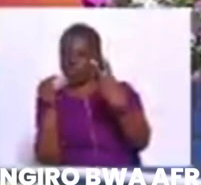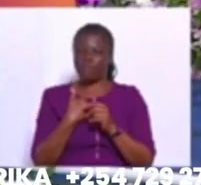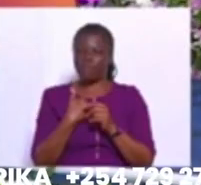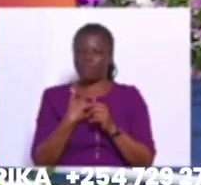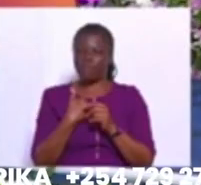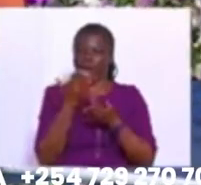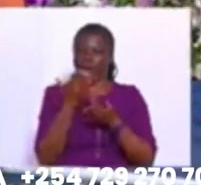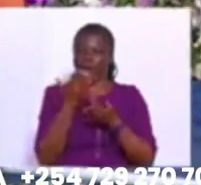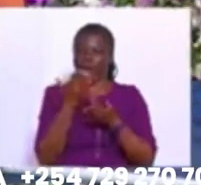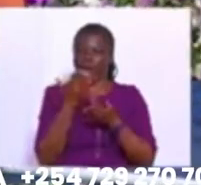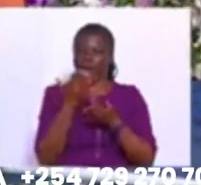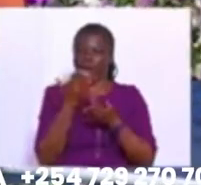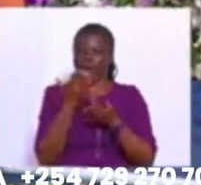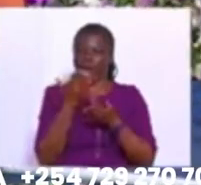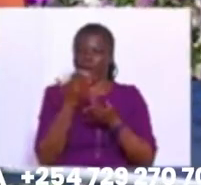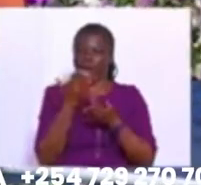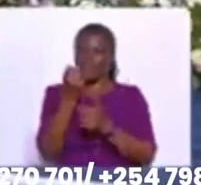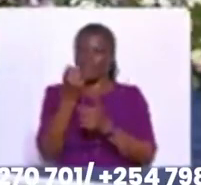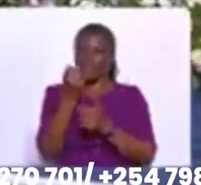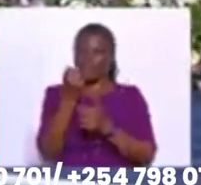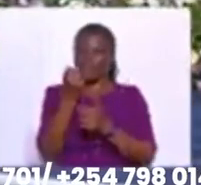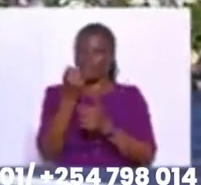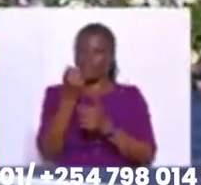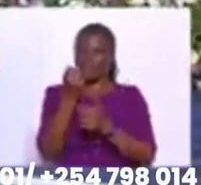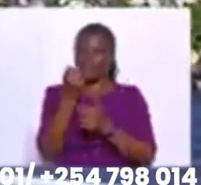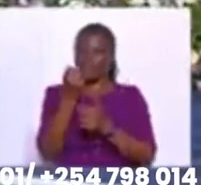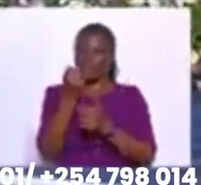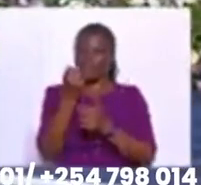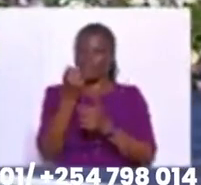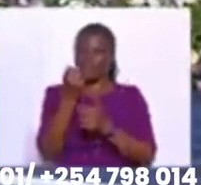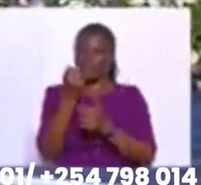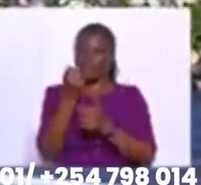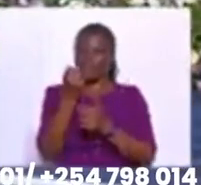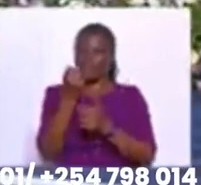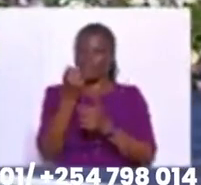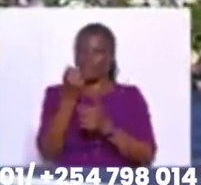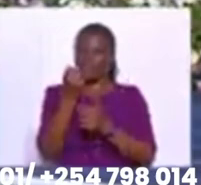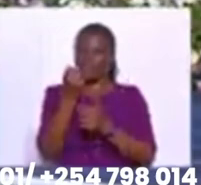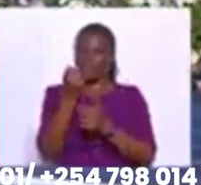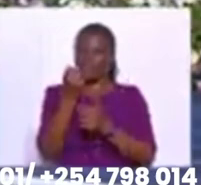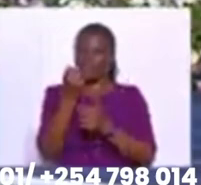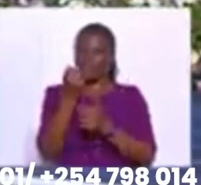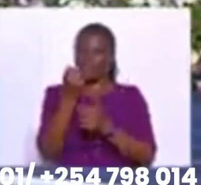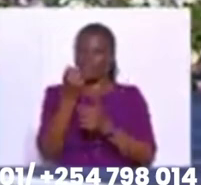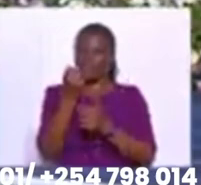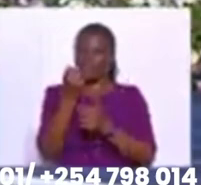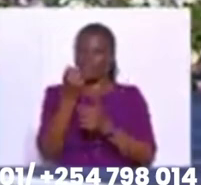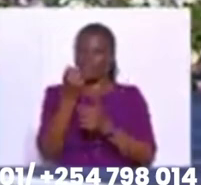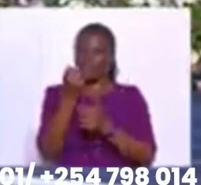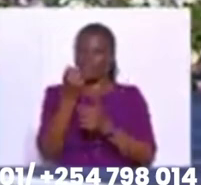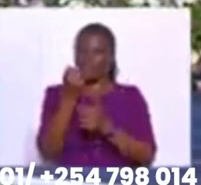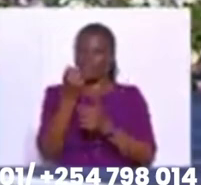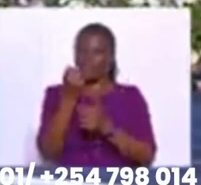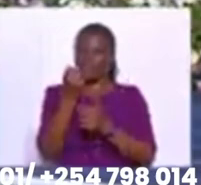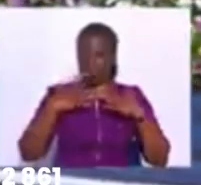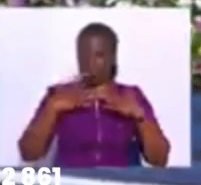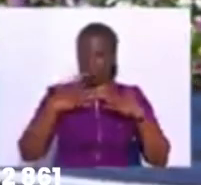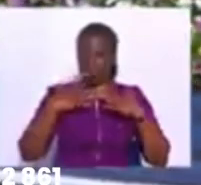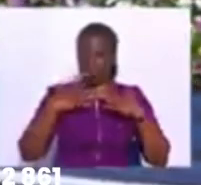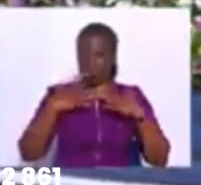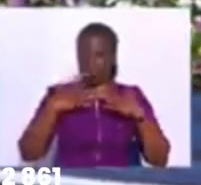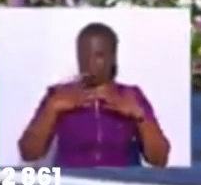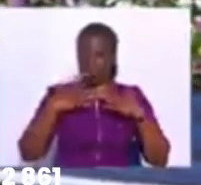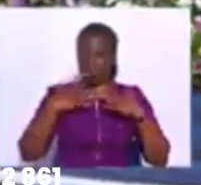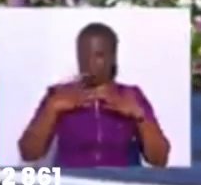average, 50 trillion cells. 50 trillion cells. Each cell has a copy of